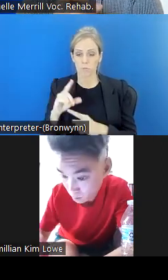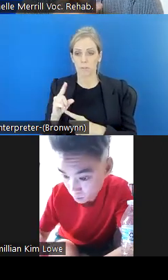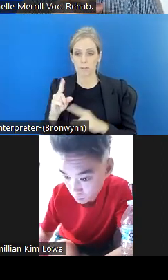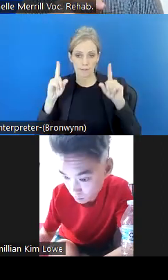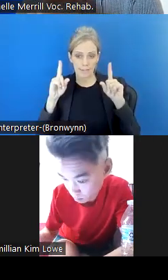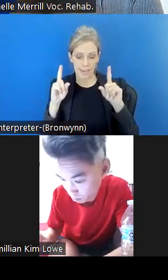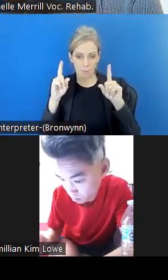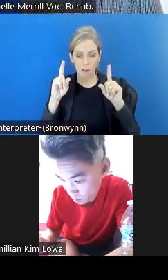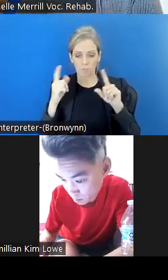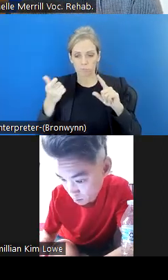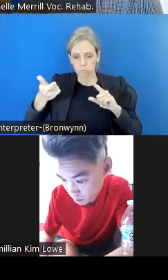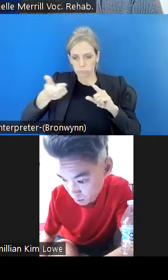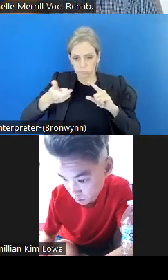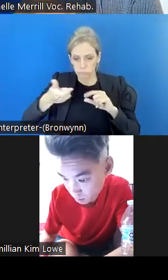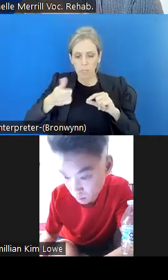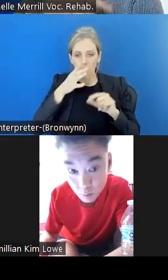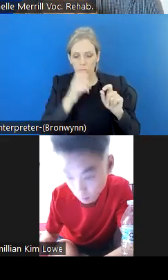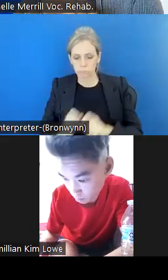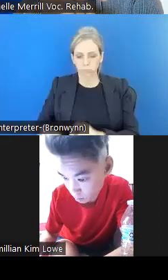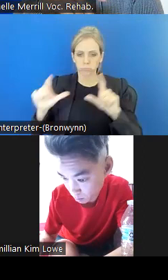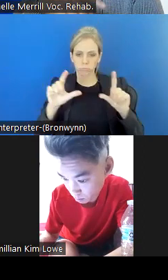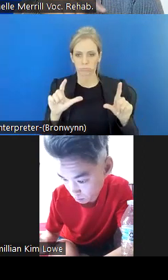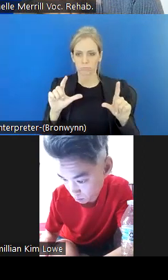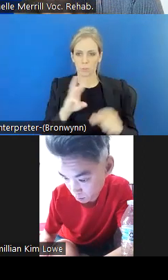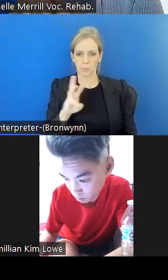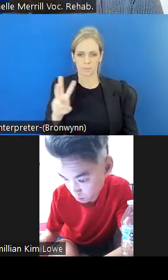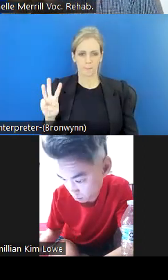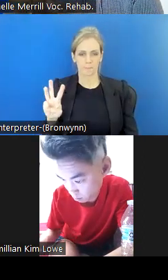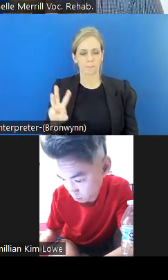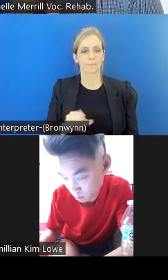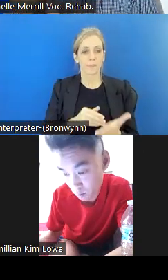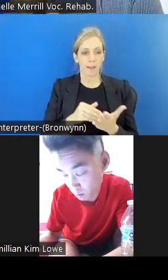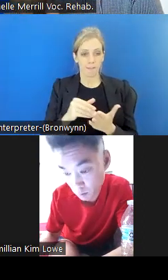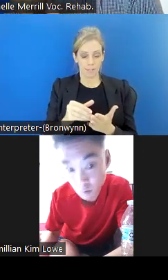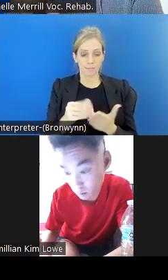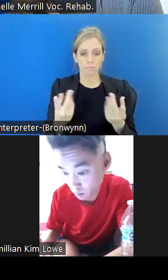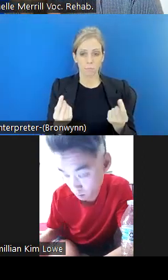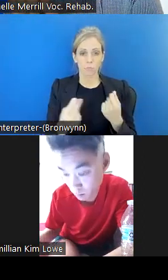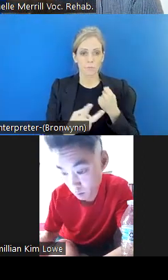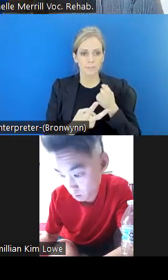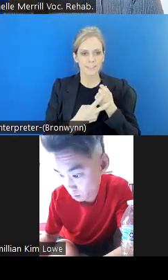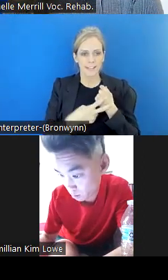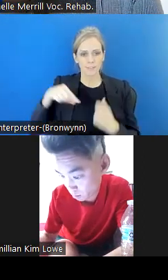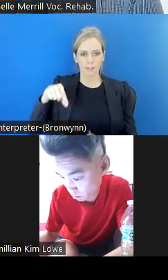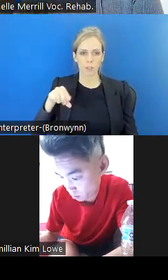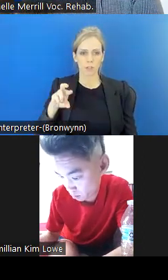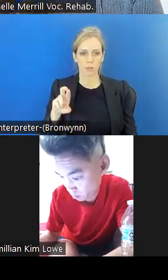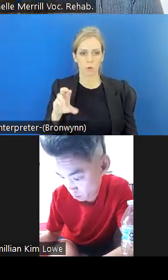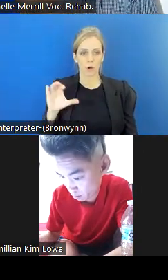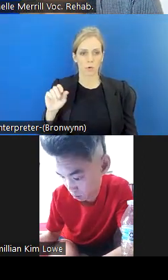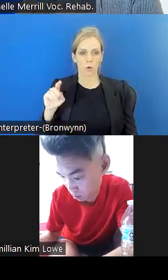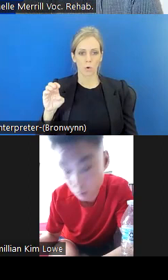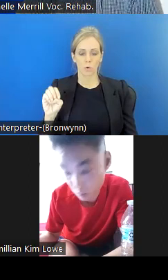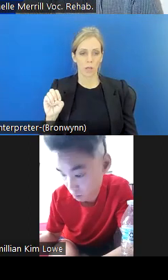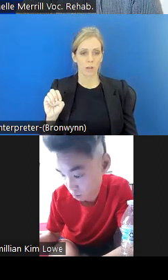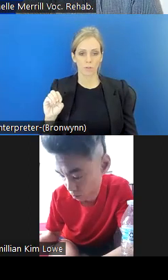it will take you to a website. And oftentimes they will save those QR codes and just go right back to